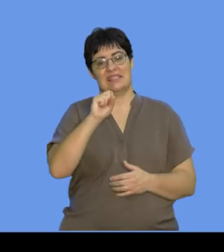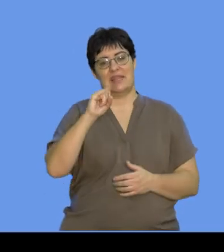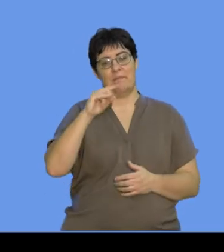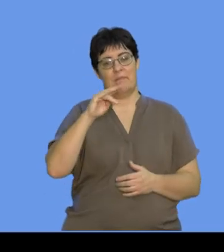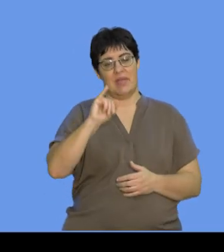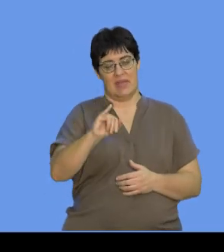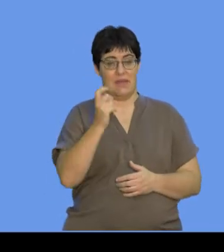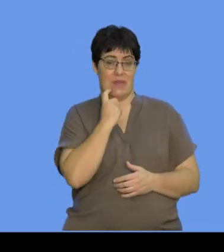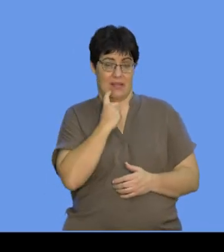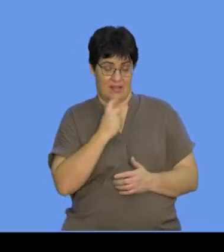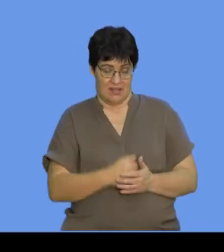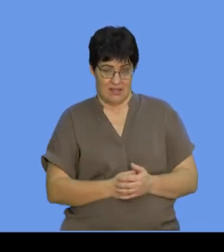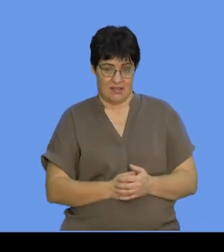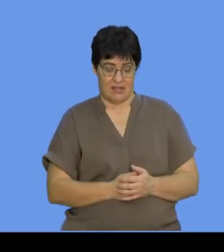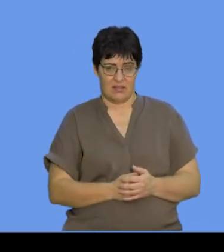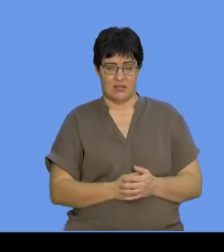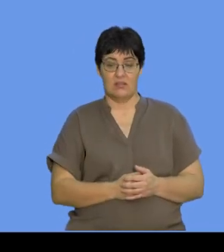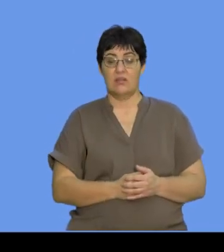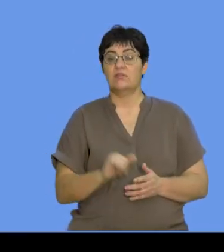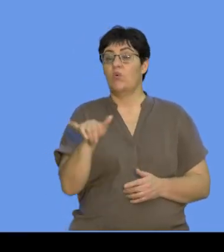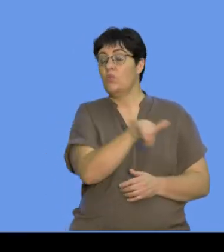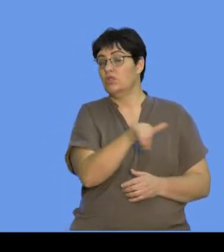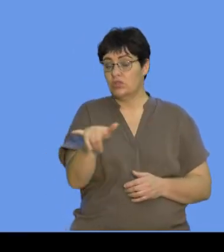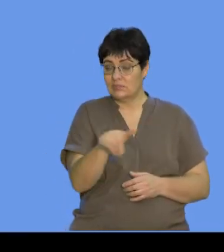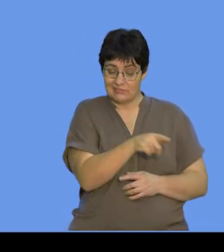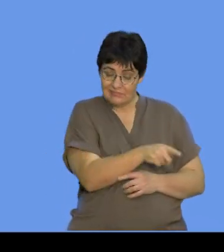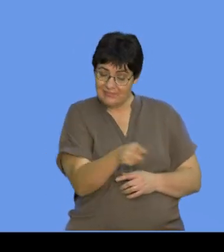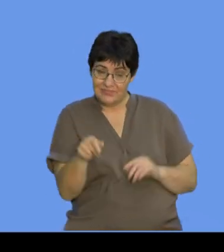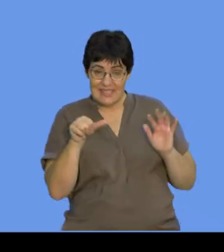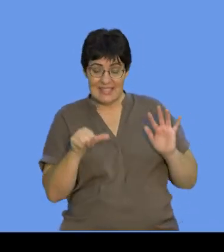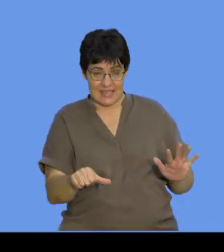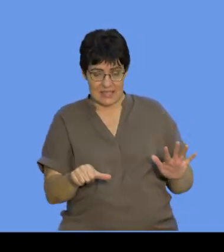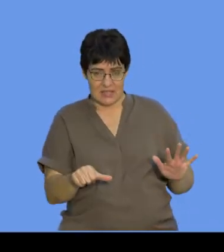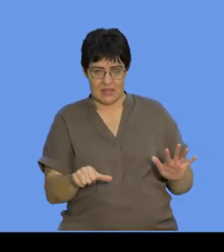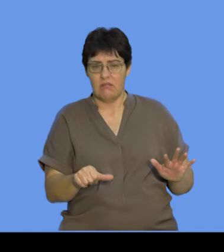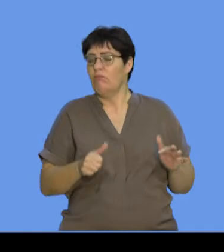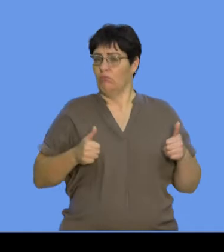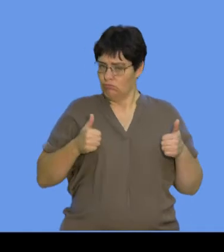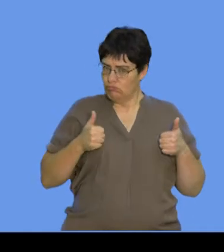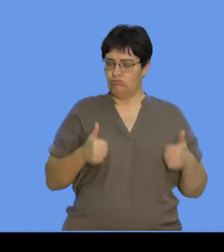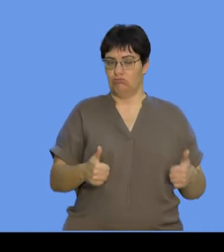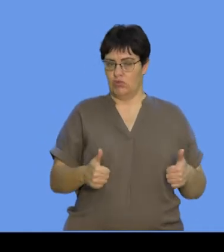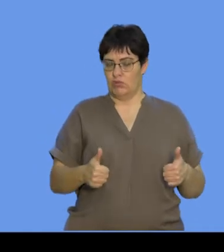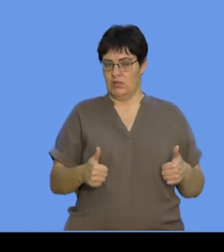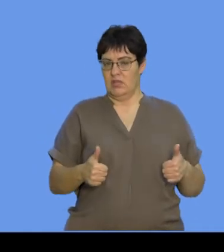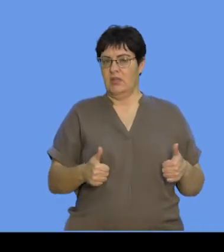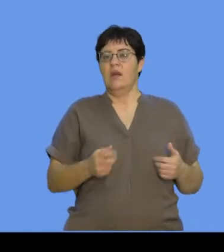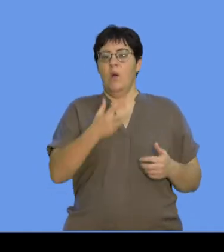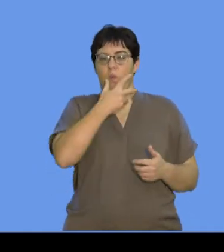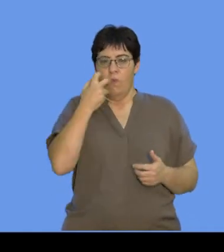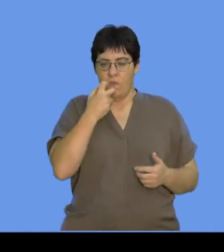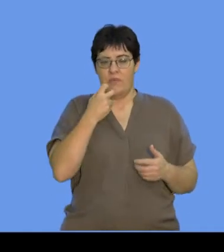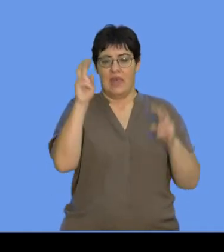a semi-metal. Now, the question says which of these 6 substances are good conductors of heat